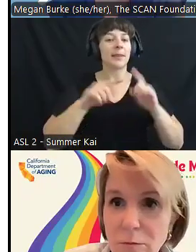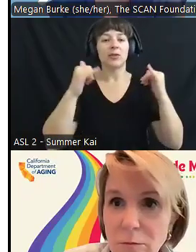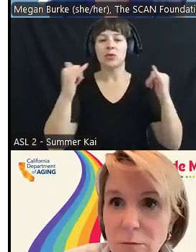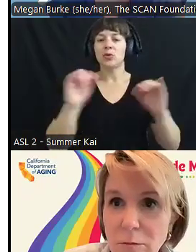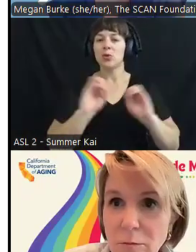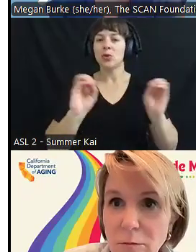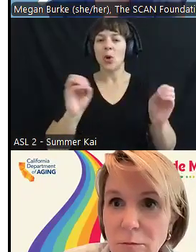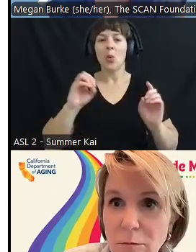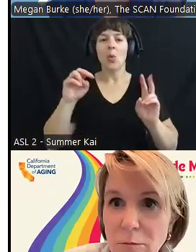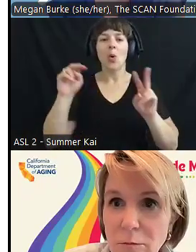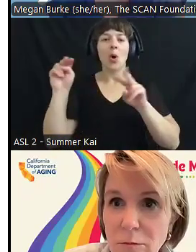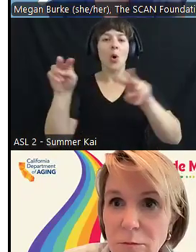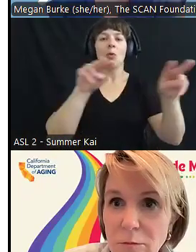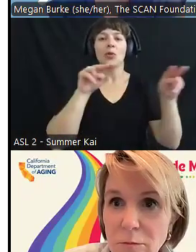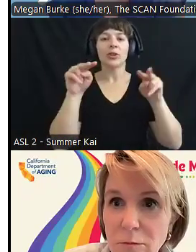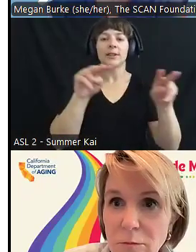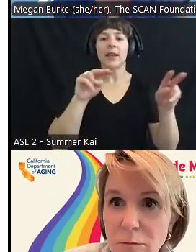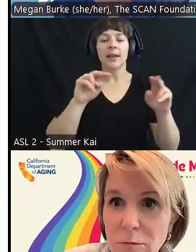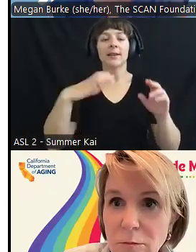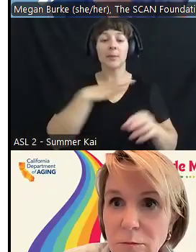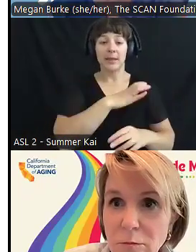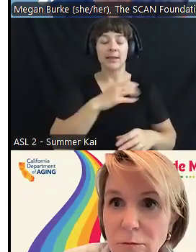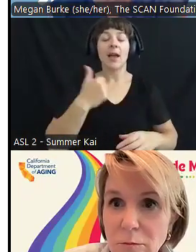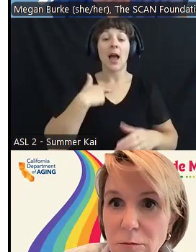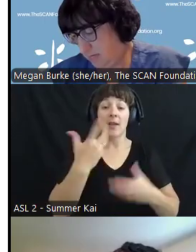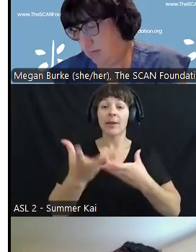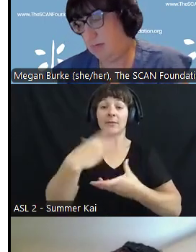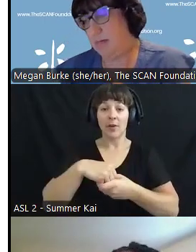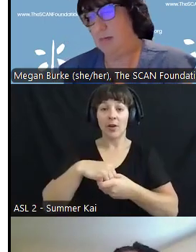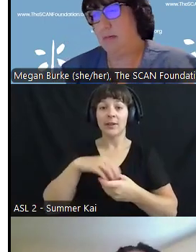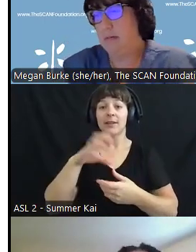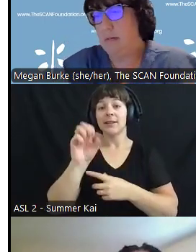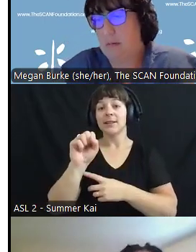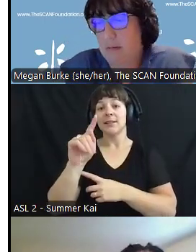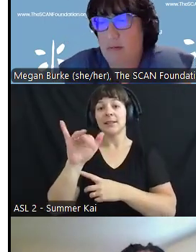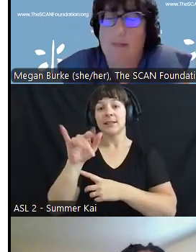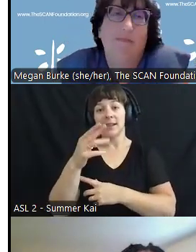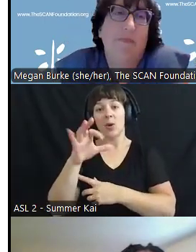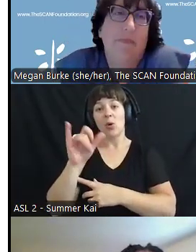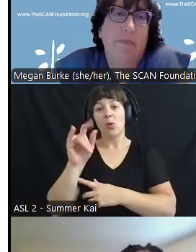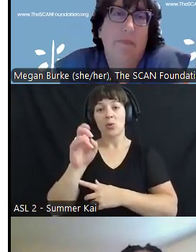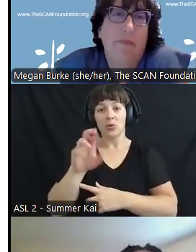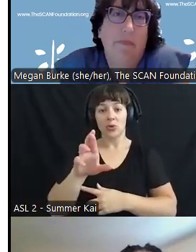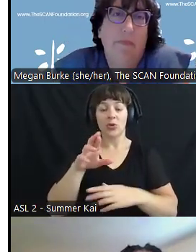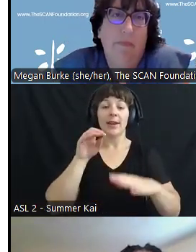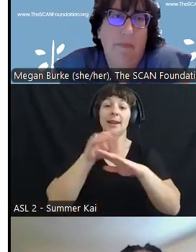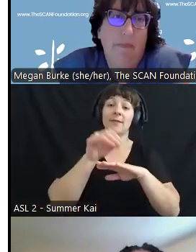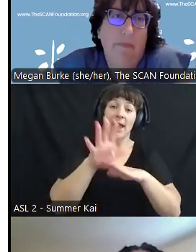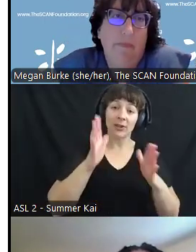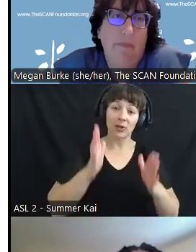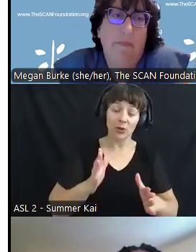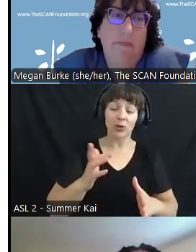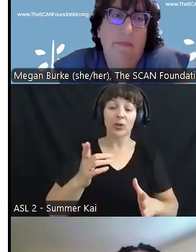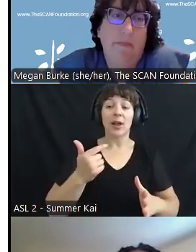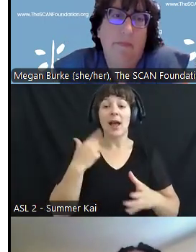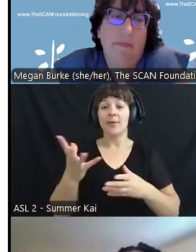And so I have participated as a stakeholder, an advisor, and I've also participated in